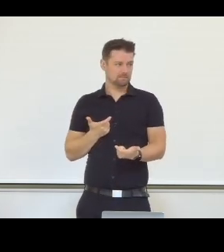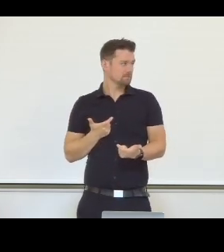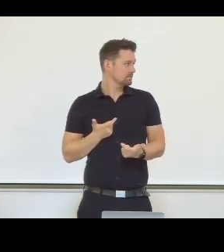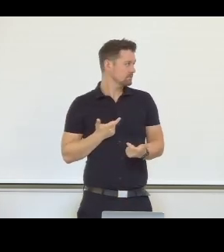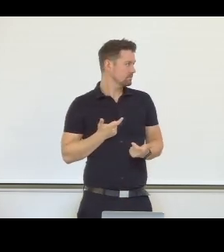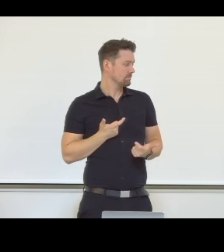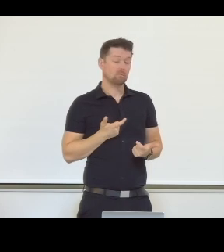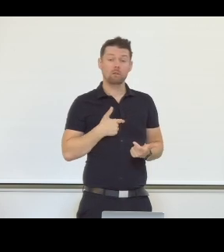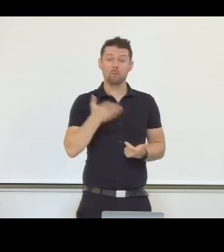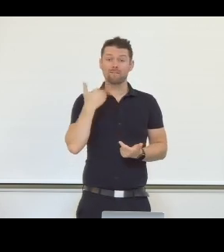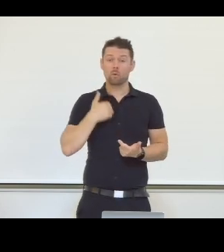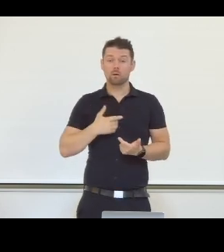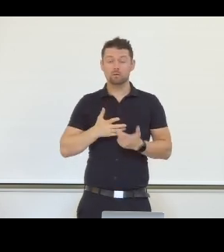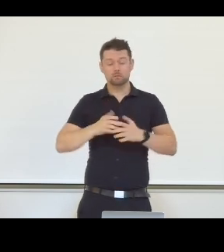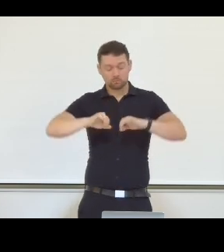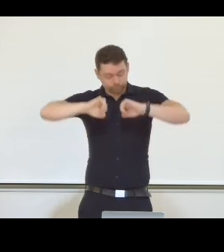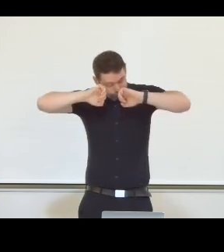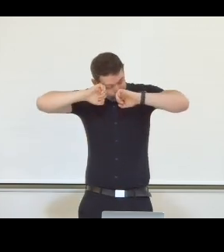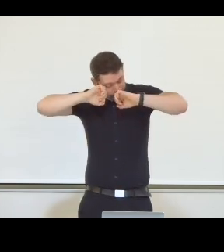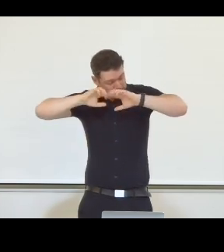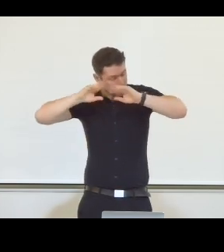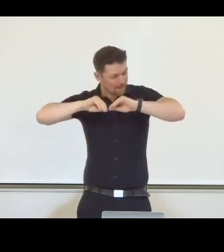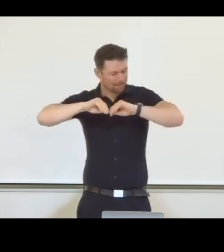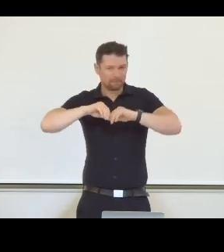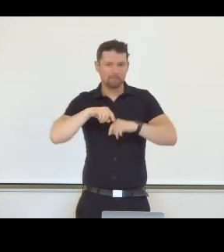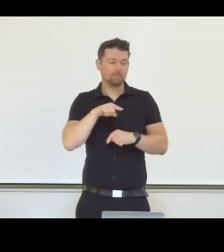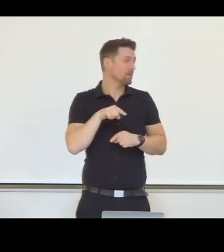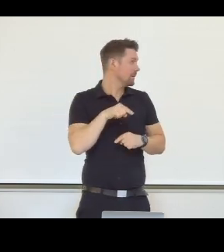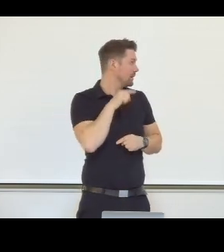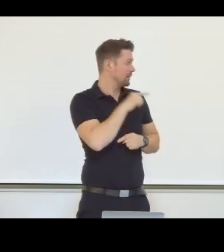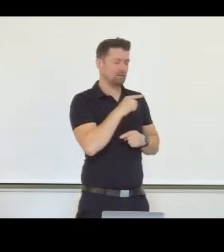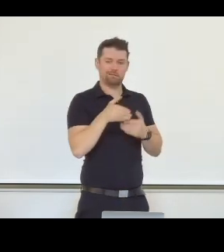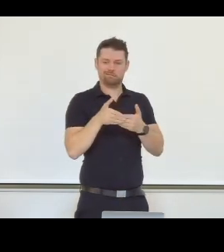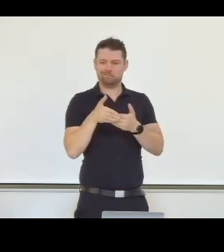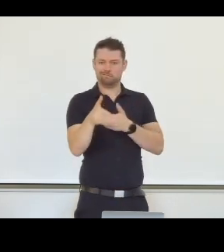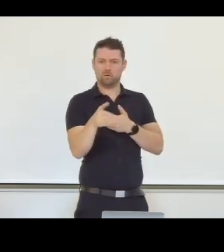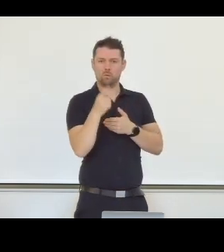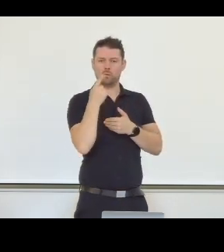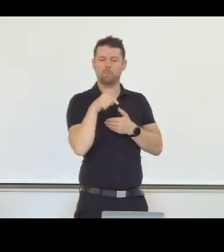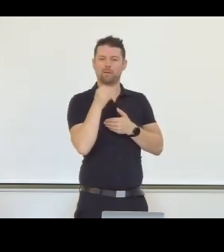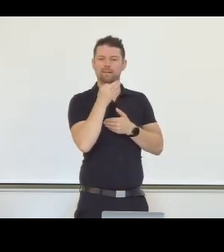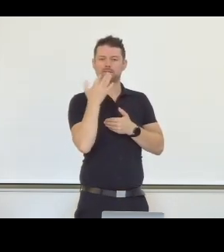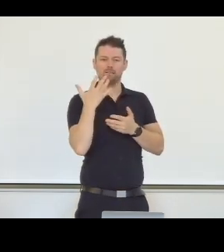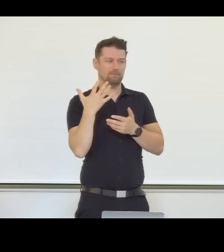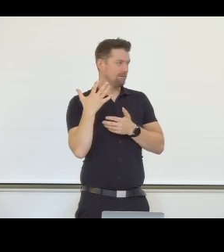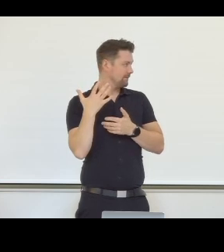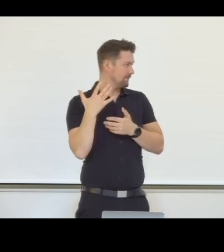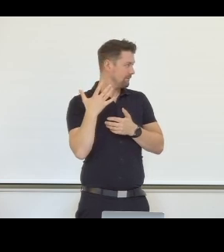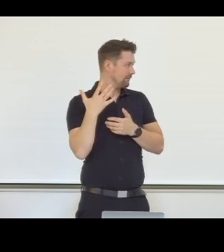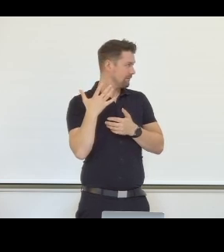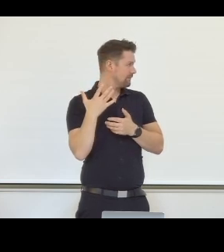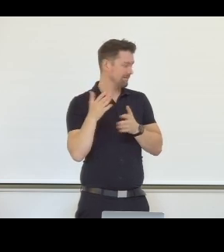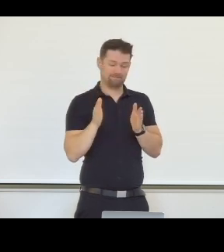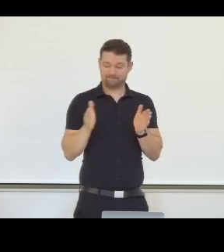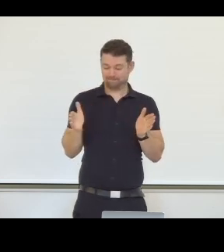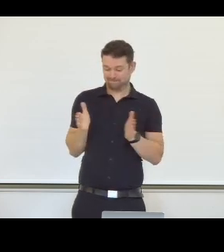on my belly, but the beds were 1.85 m in length with 2 walls. I mean, 1 cupboard and 1